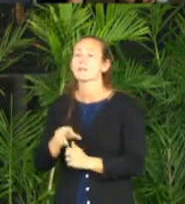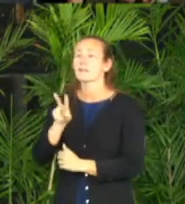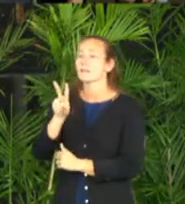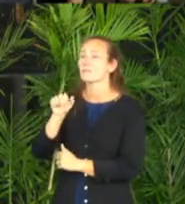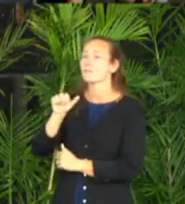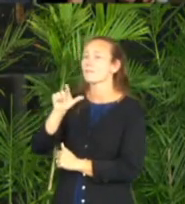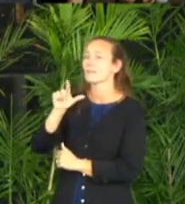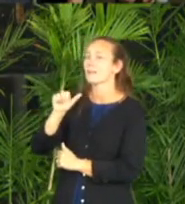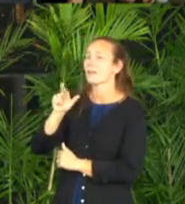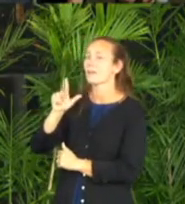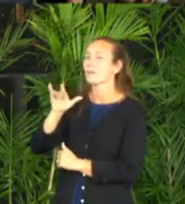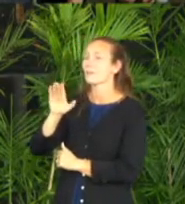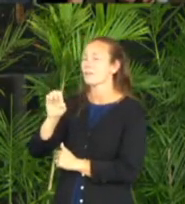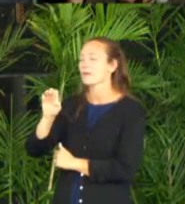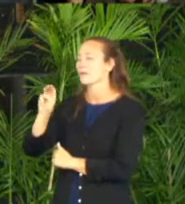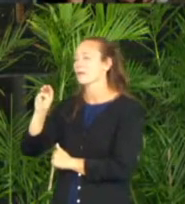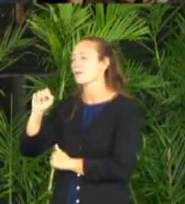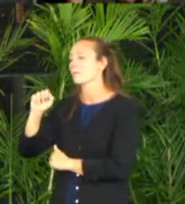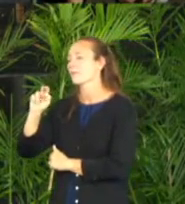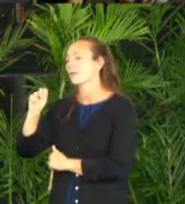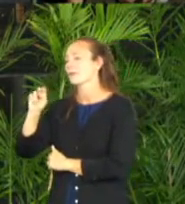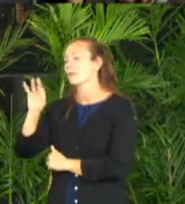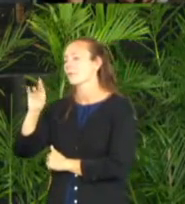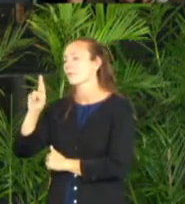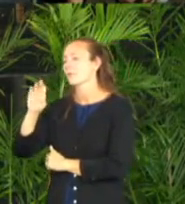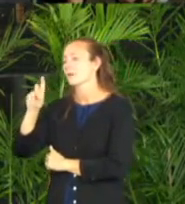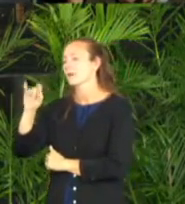Valerie Manfredi,